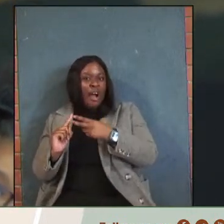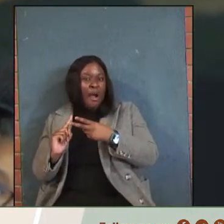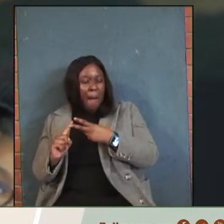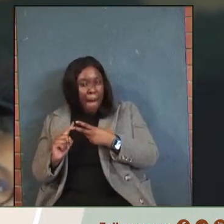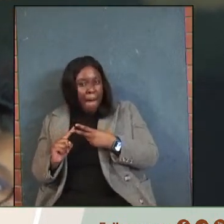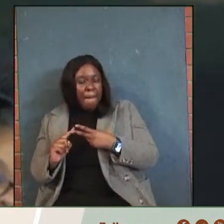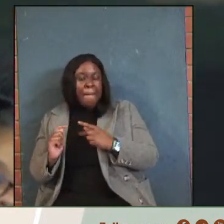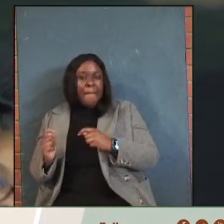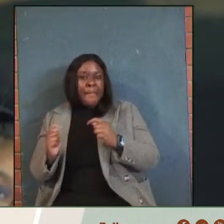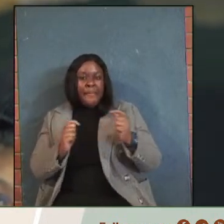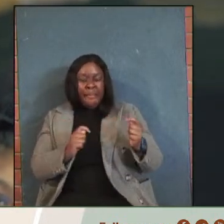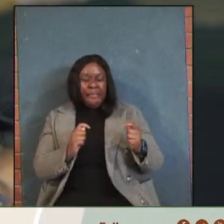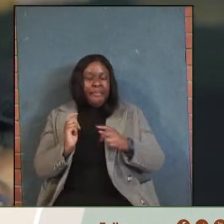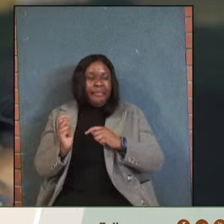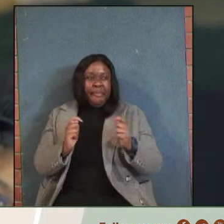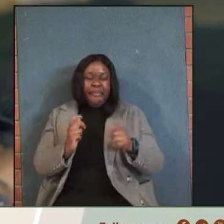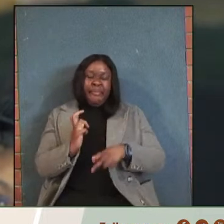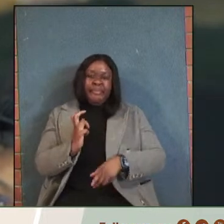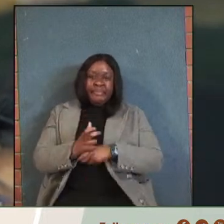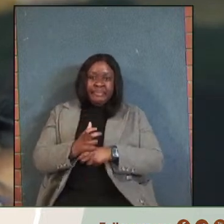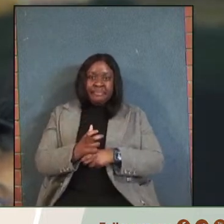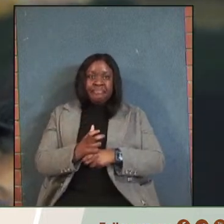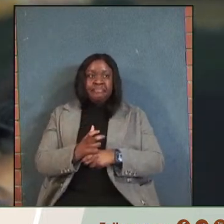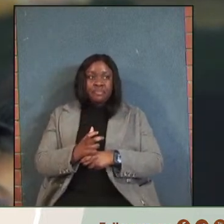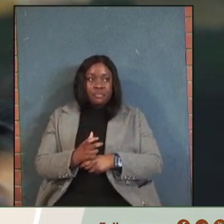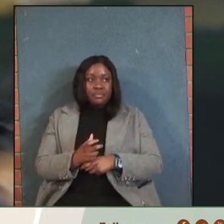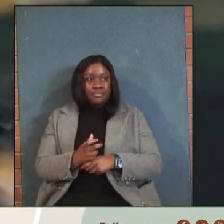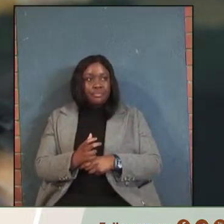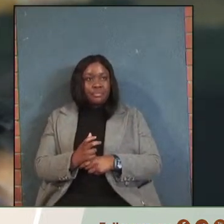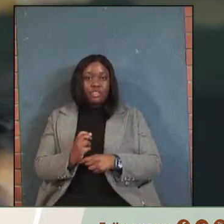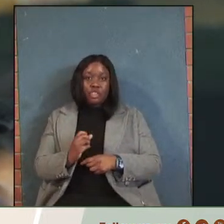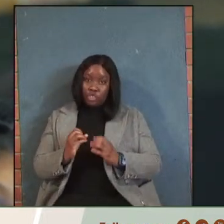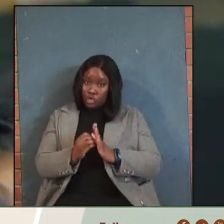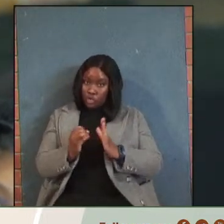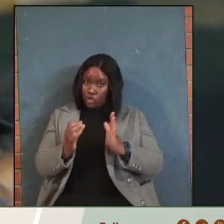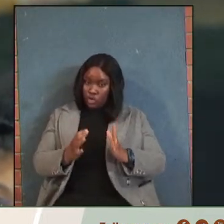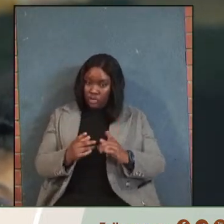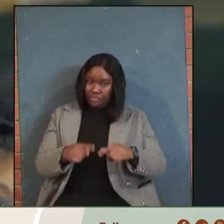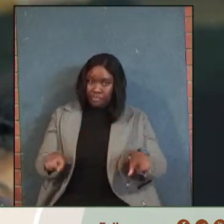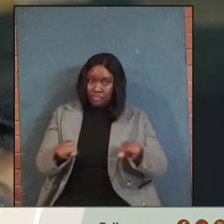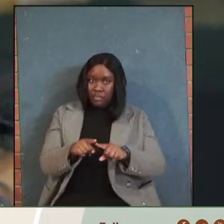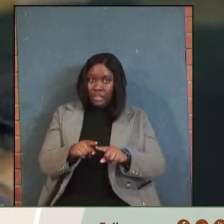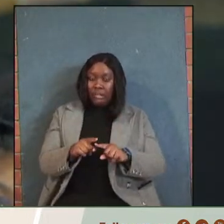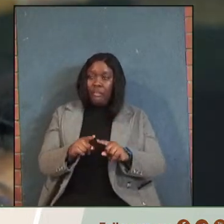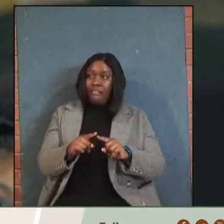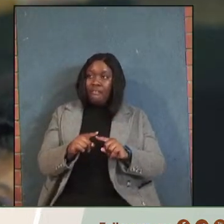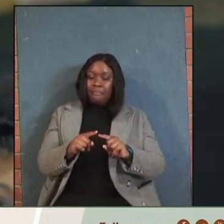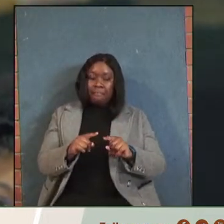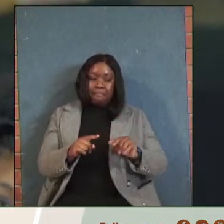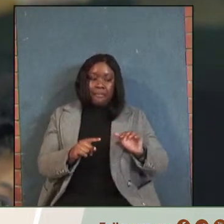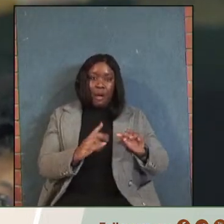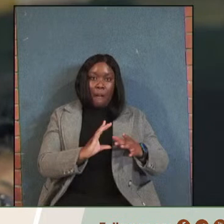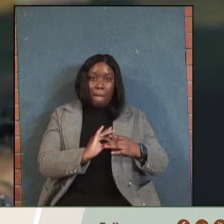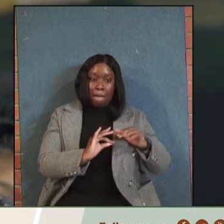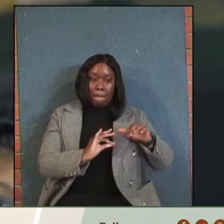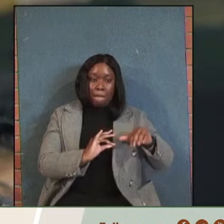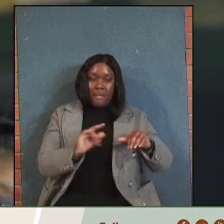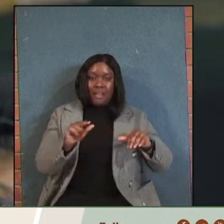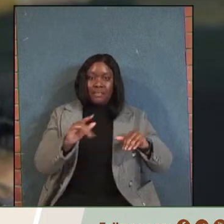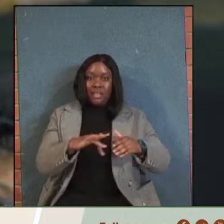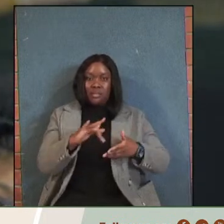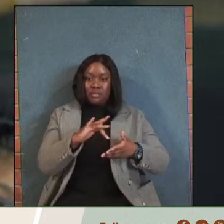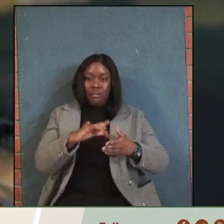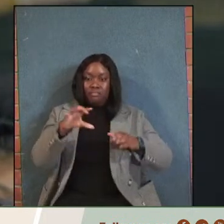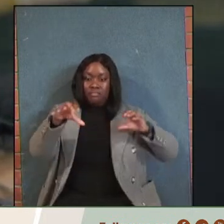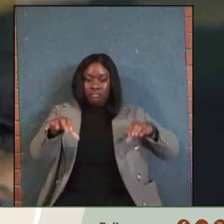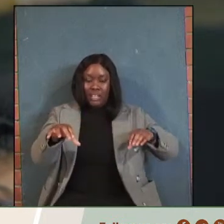significant obstacle for aftercare services, especially for students who don't live within the walking distance of the center. We live